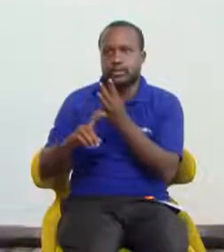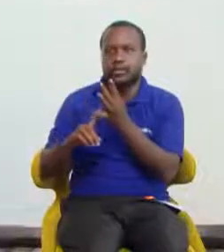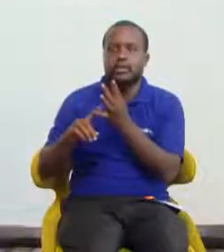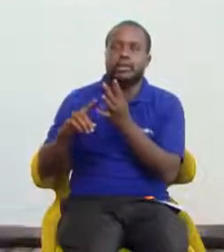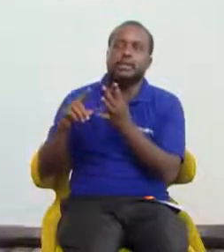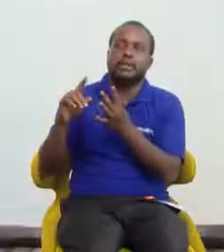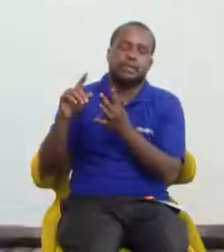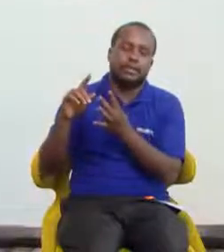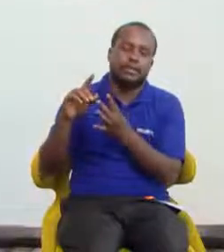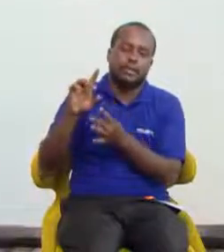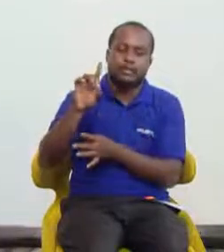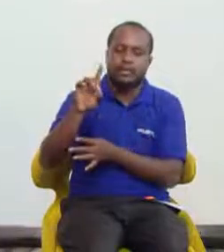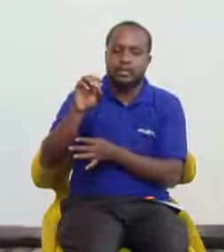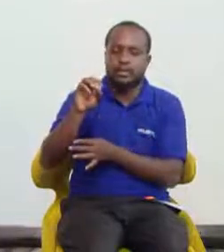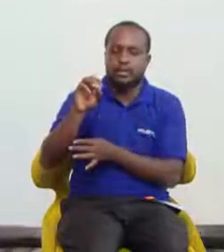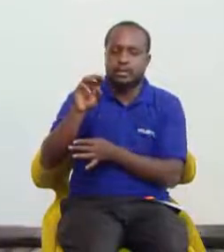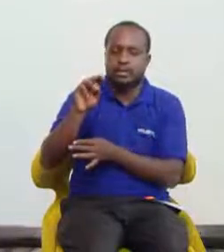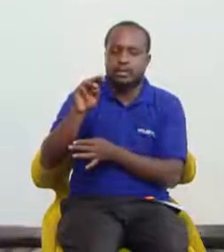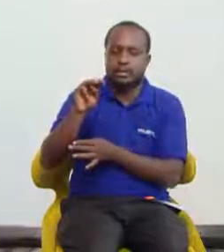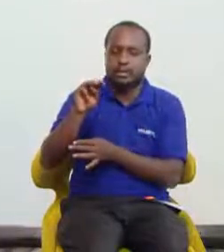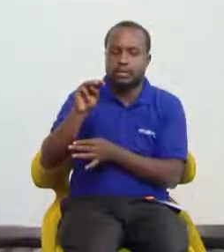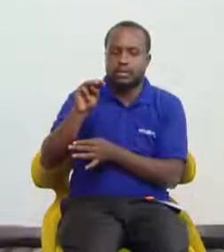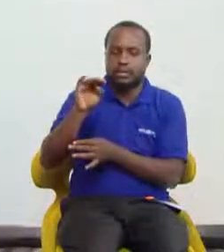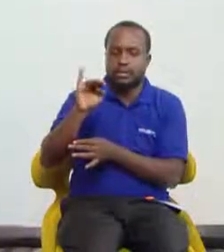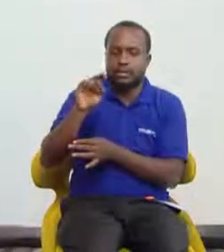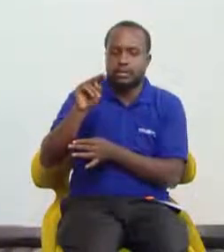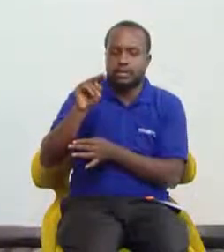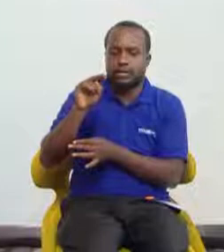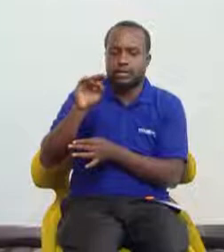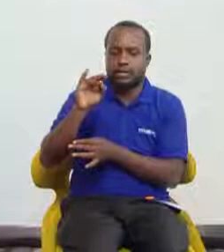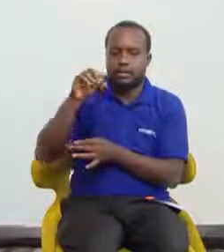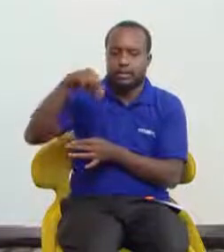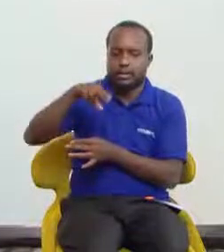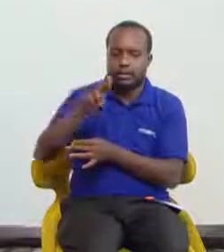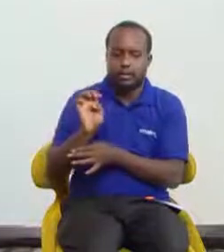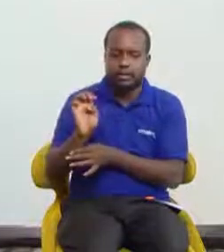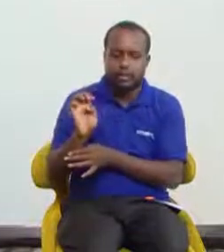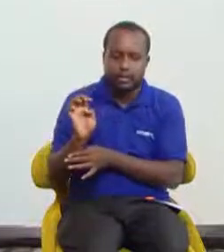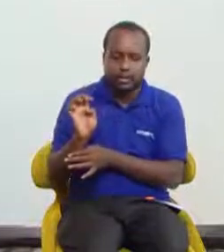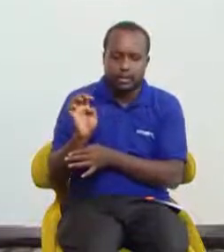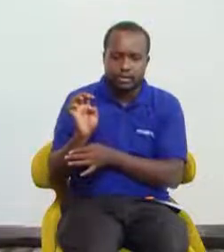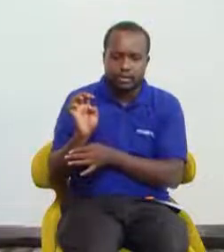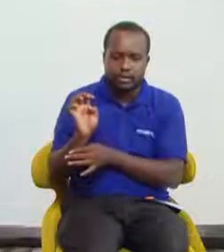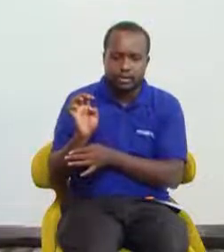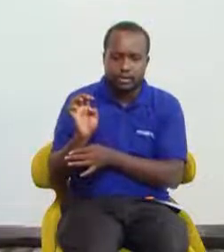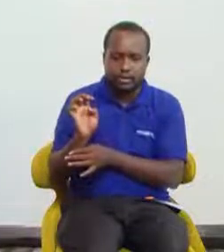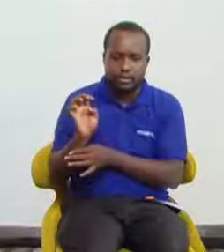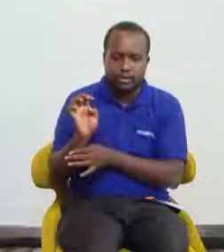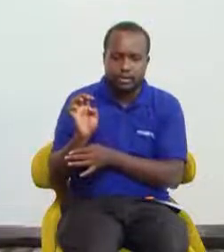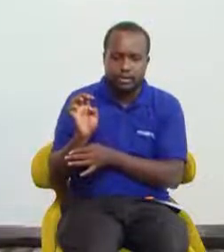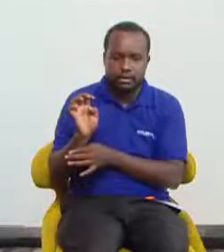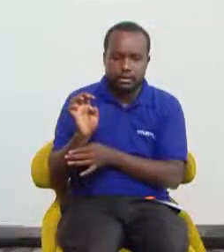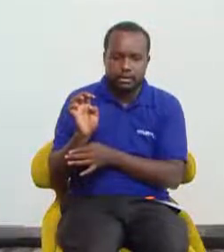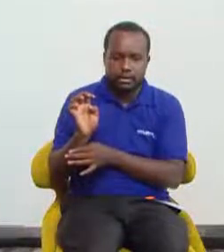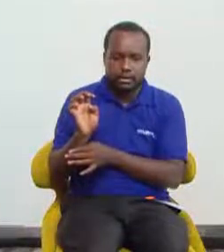have Dominique. I don't want to mutilate your last name. The only word in French I know is comment allez-vous,